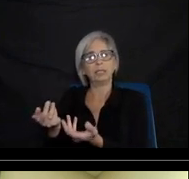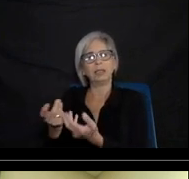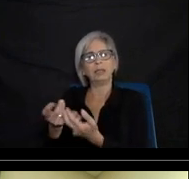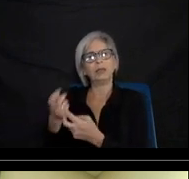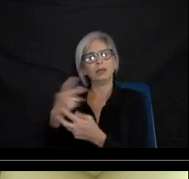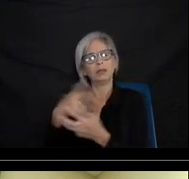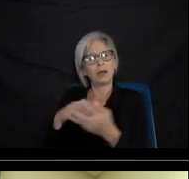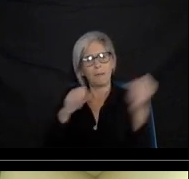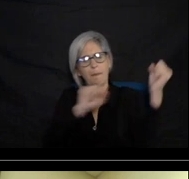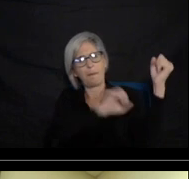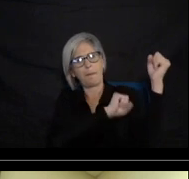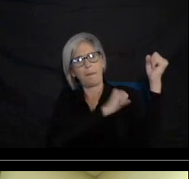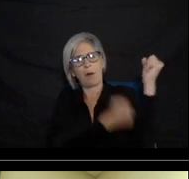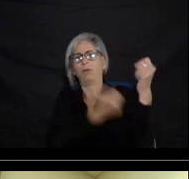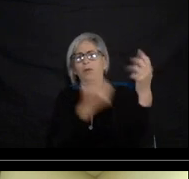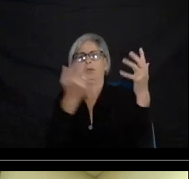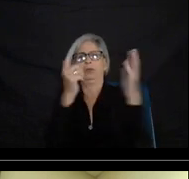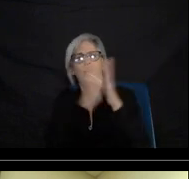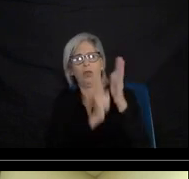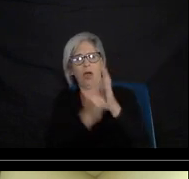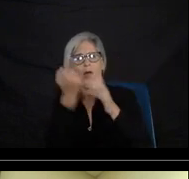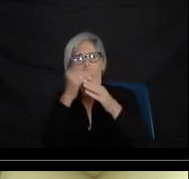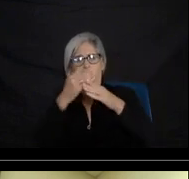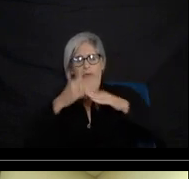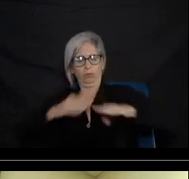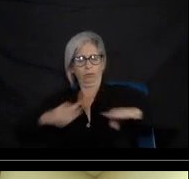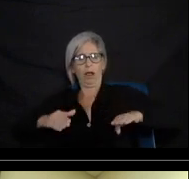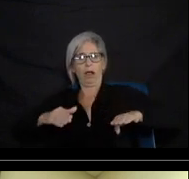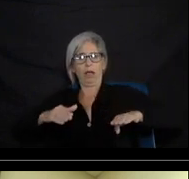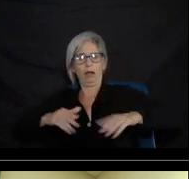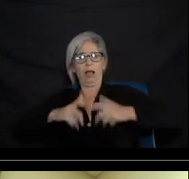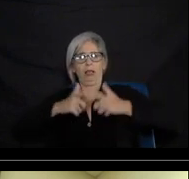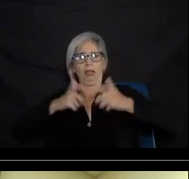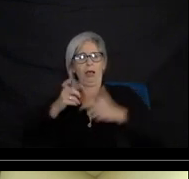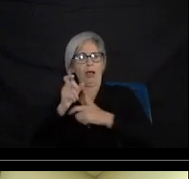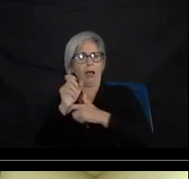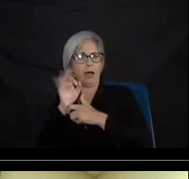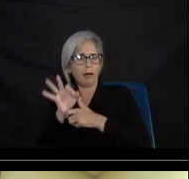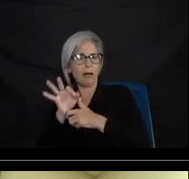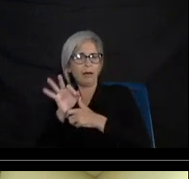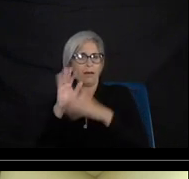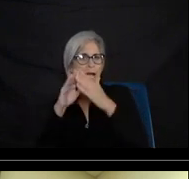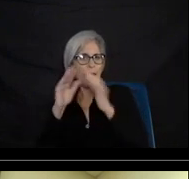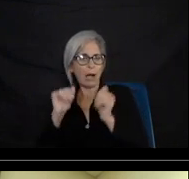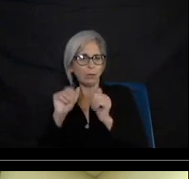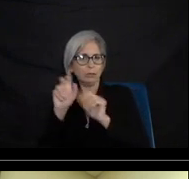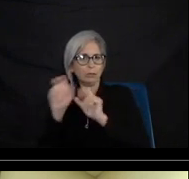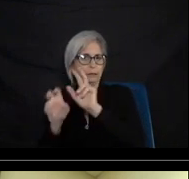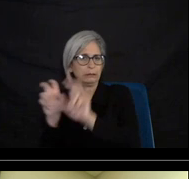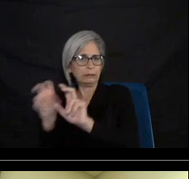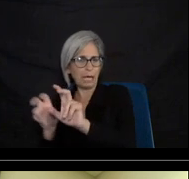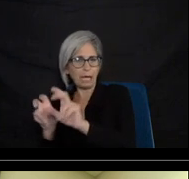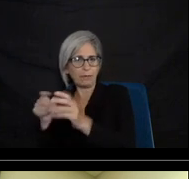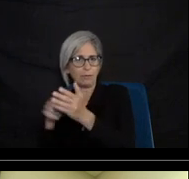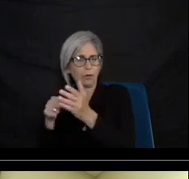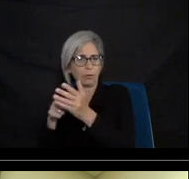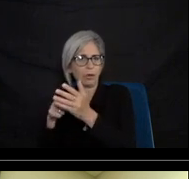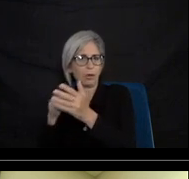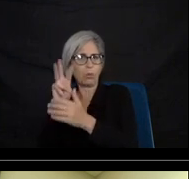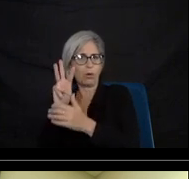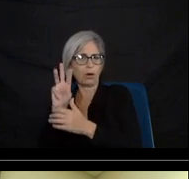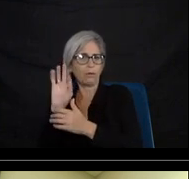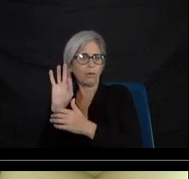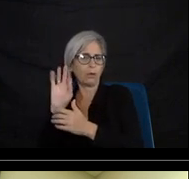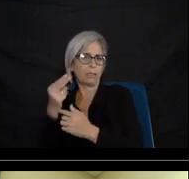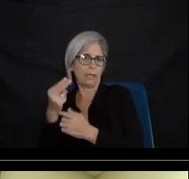powerful ordinance for the city to really provide a lot of a housing stock in the affordable and workforce housing area. So with